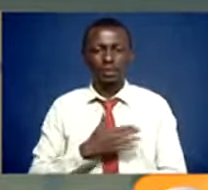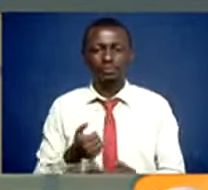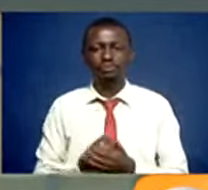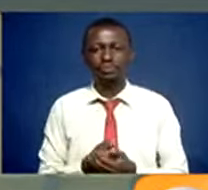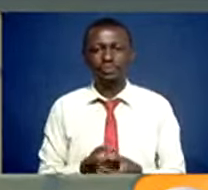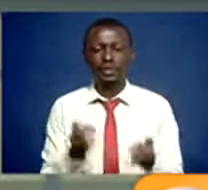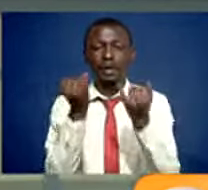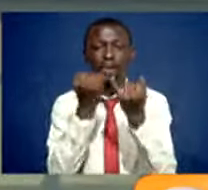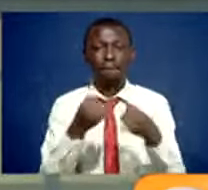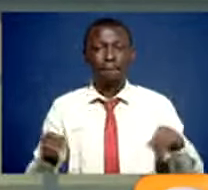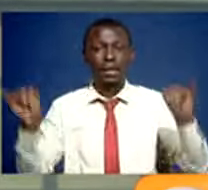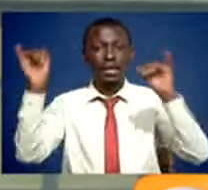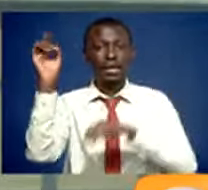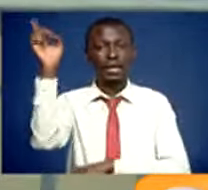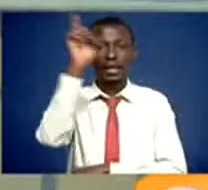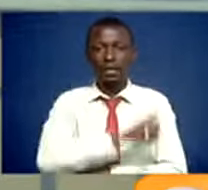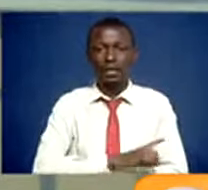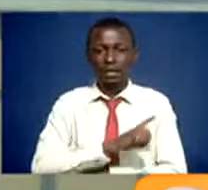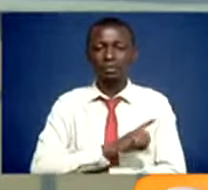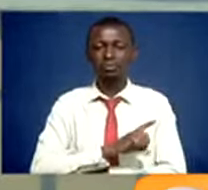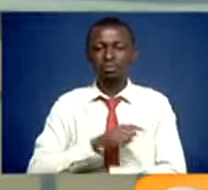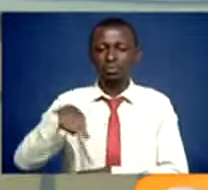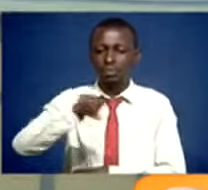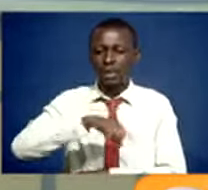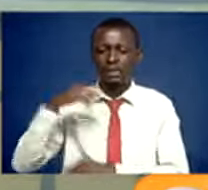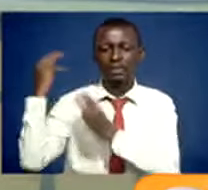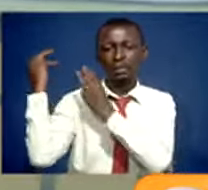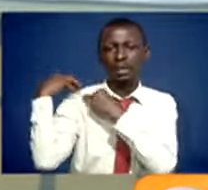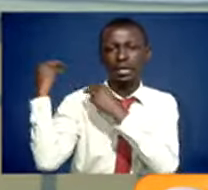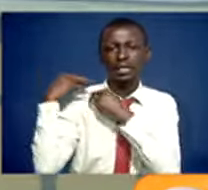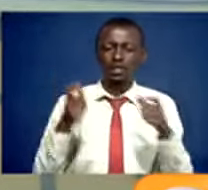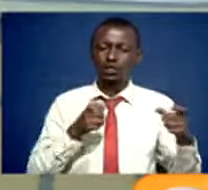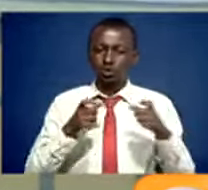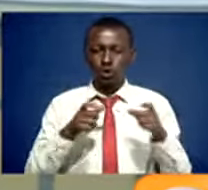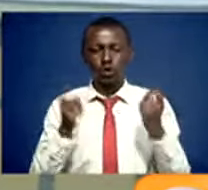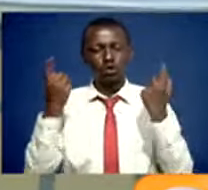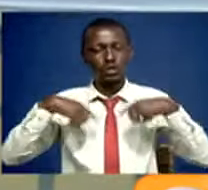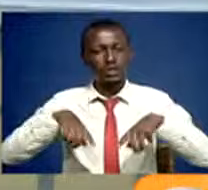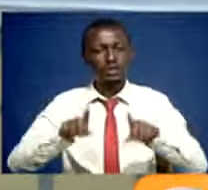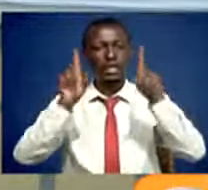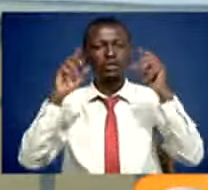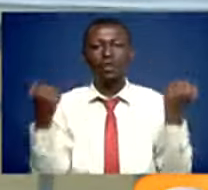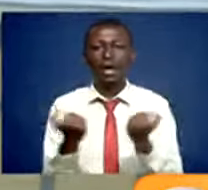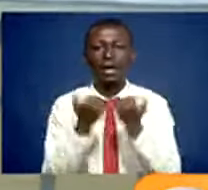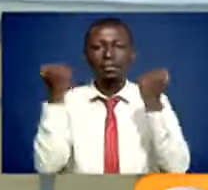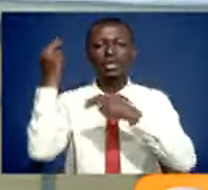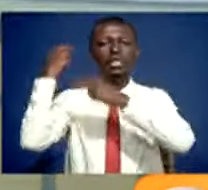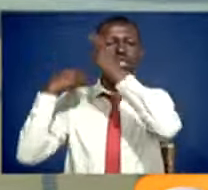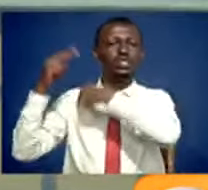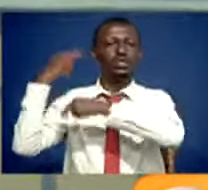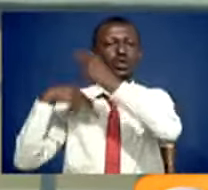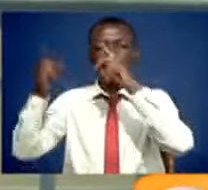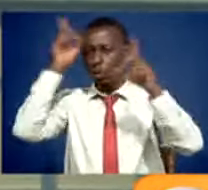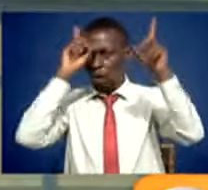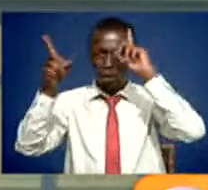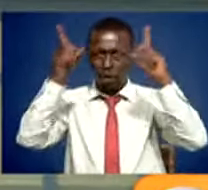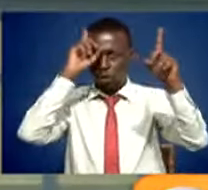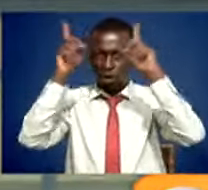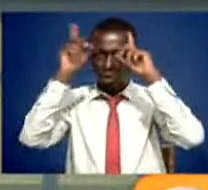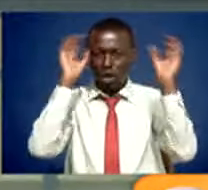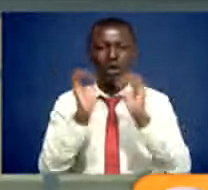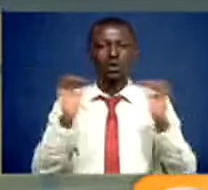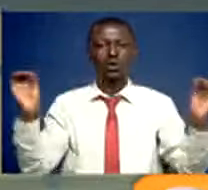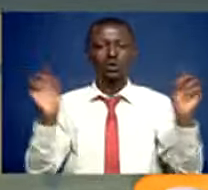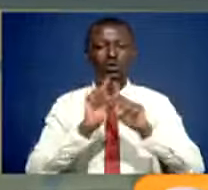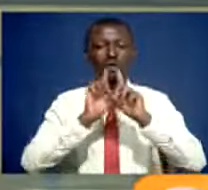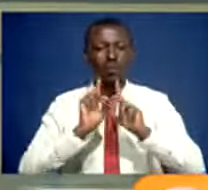Madaraka, our self-governing mandate, is not an accident of history. Rather, it